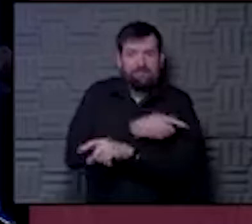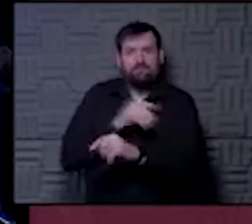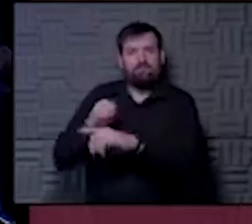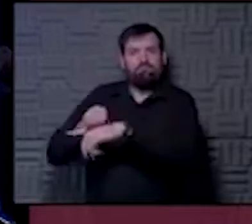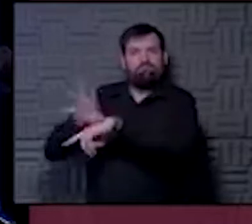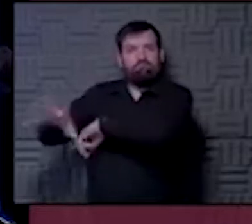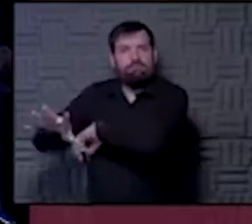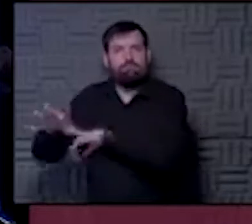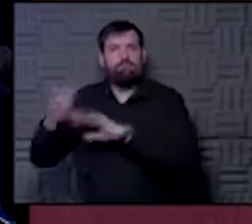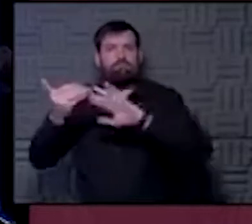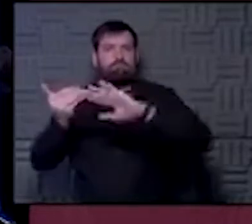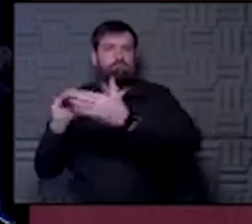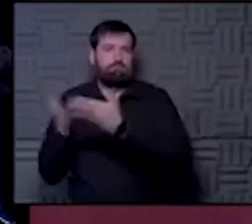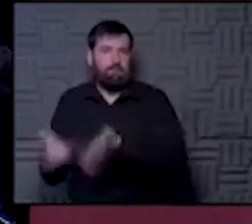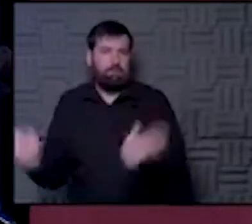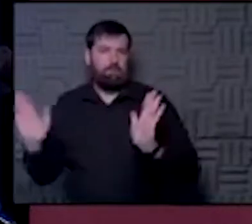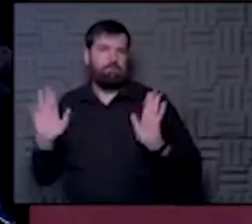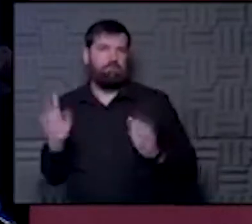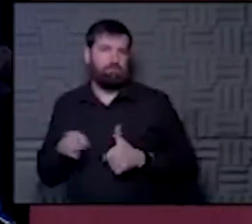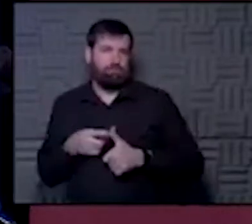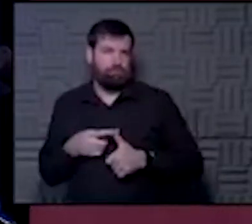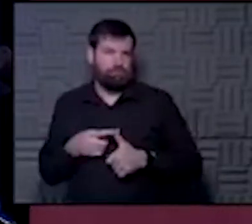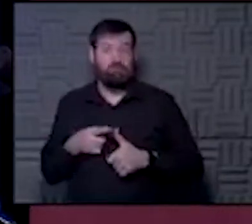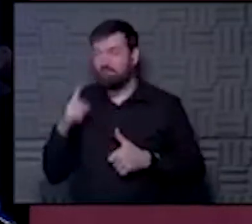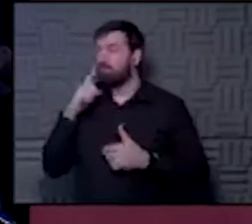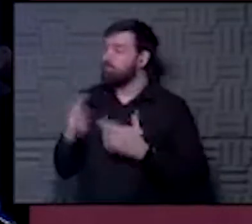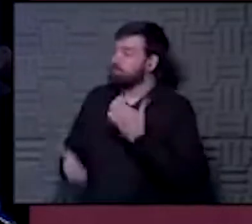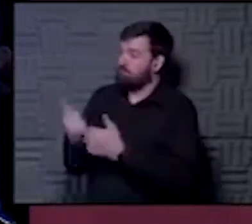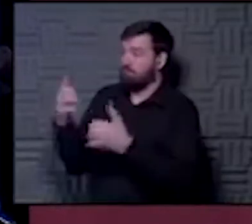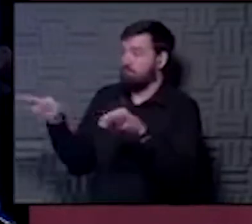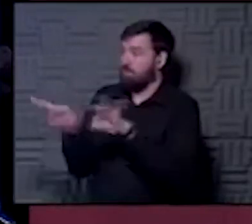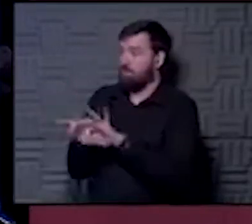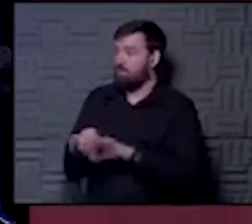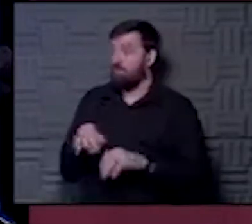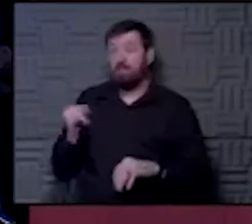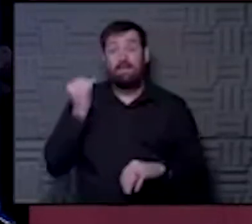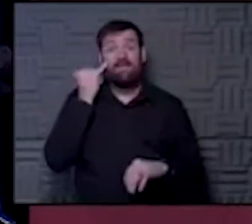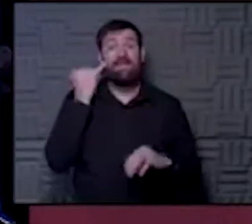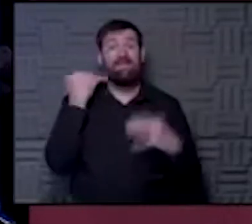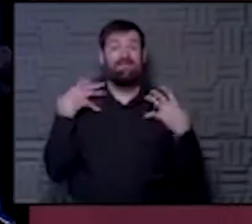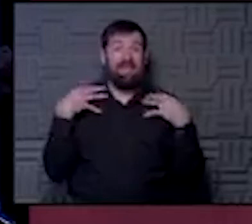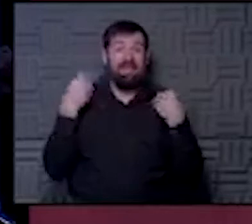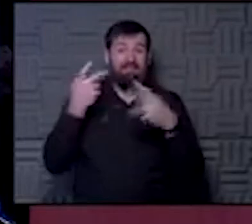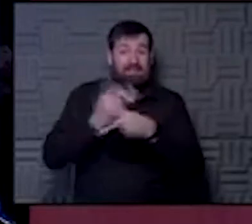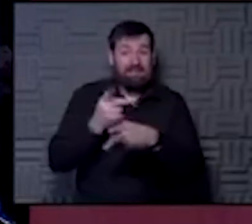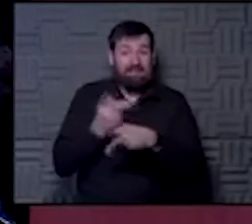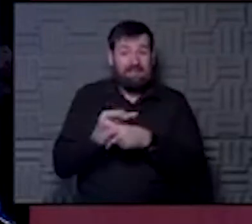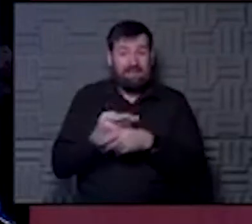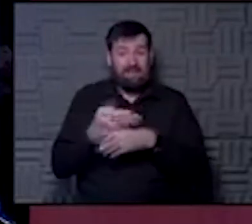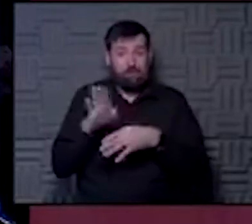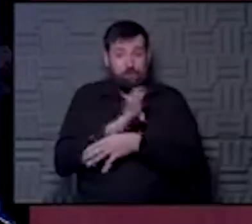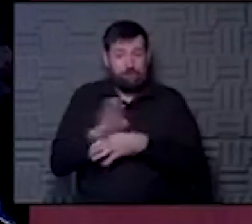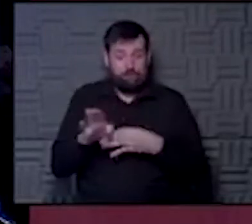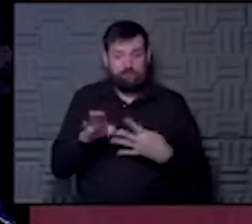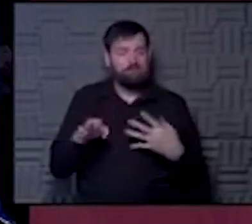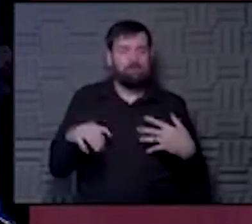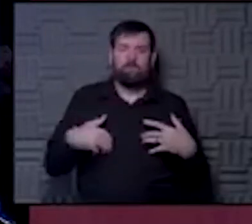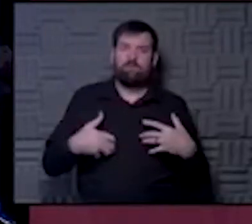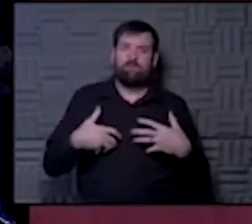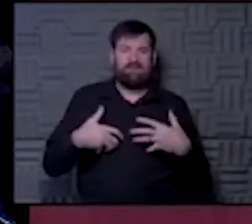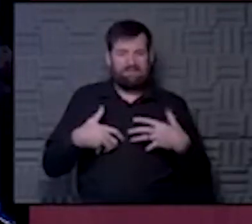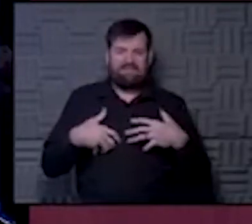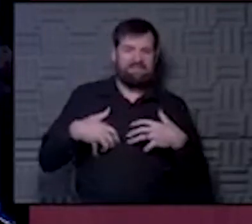vaccine? Well, let me take the last one first because I think it's important. I think that if the healthcare industry is reluctant to get the vaccine, it's going to send a very difficult